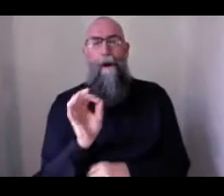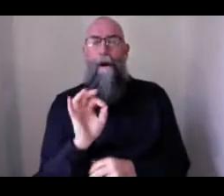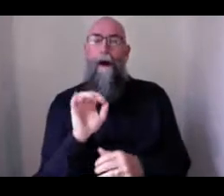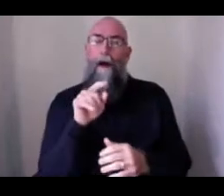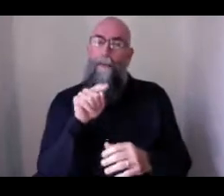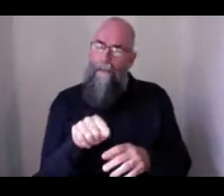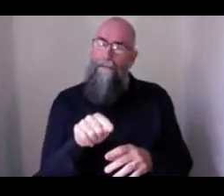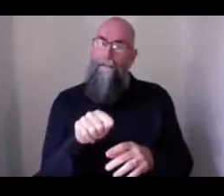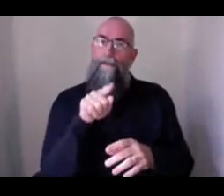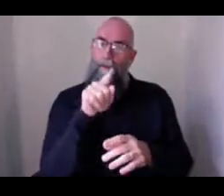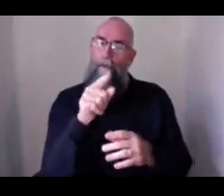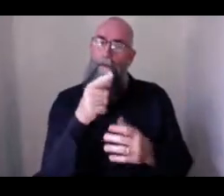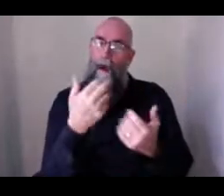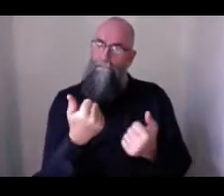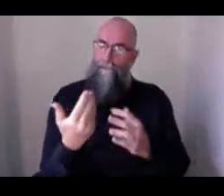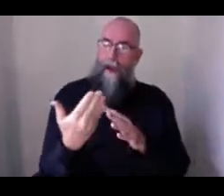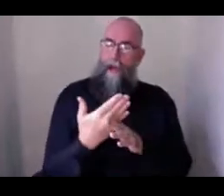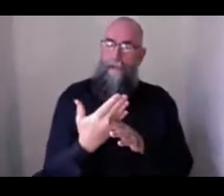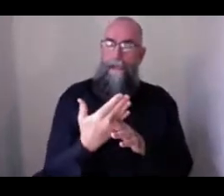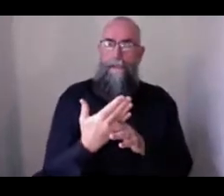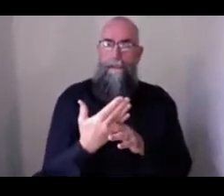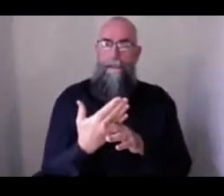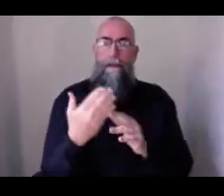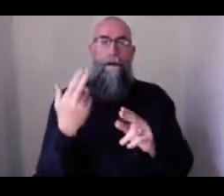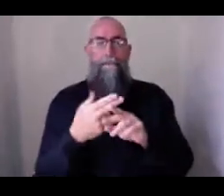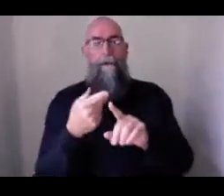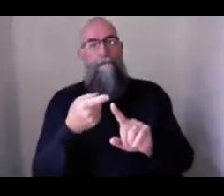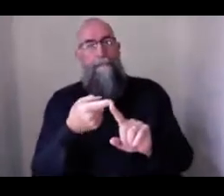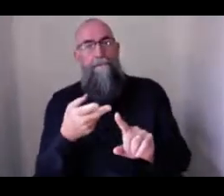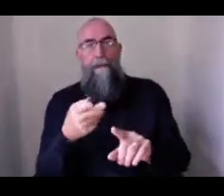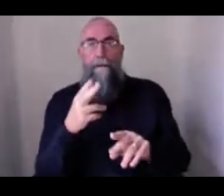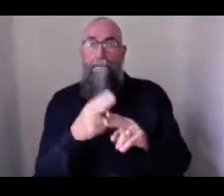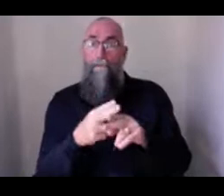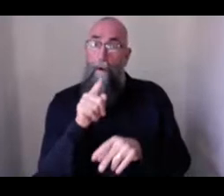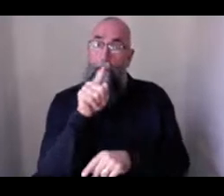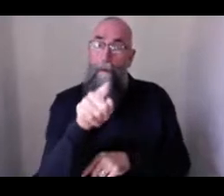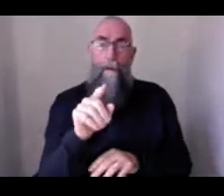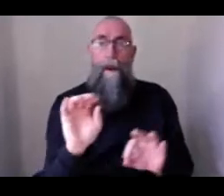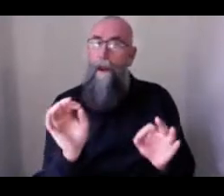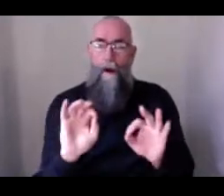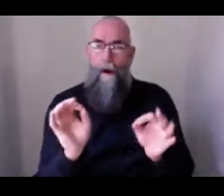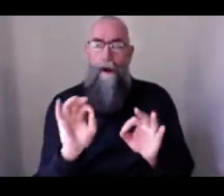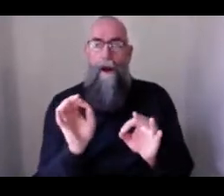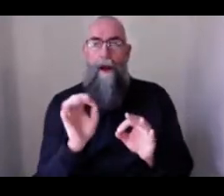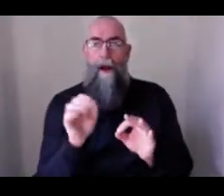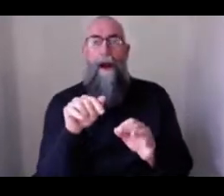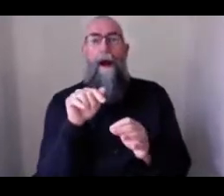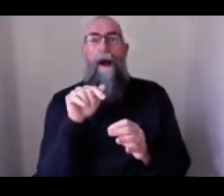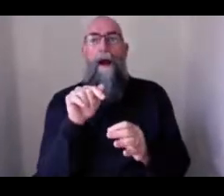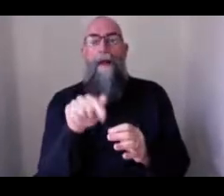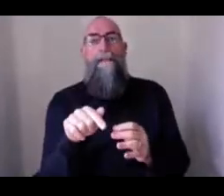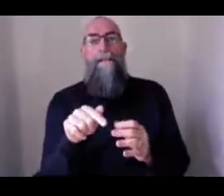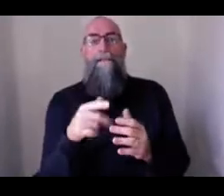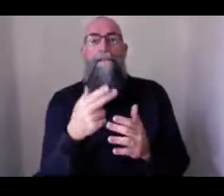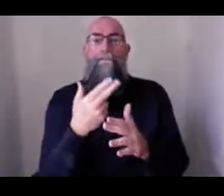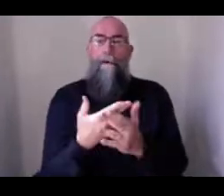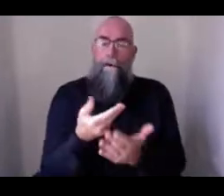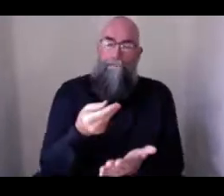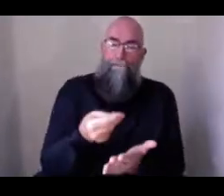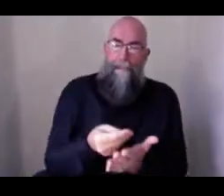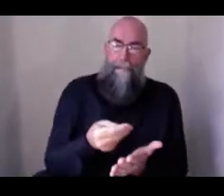access to ask questions specific to you. So it's not there isn't disability funding that we're talking